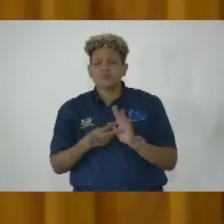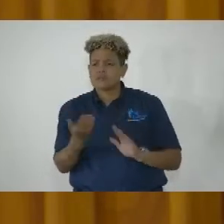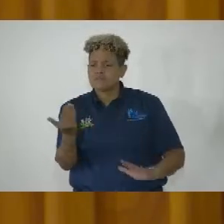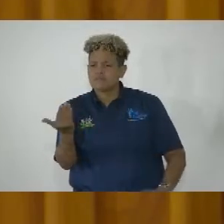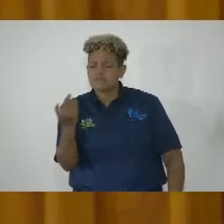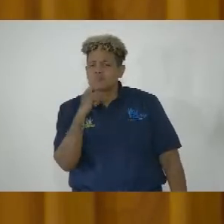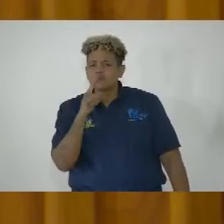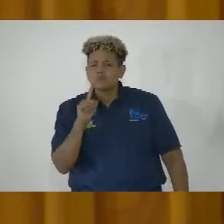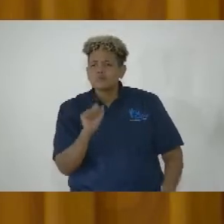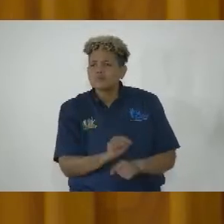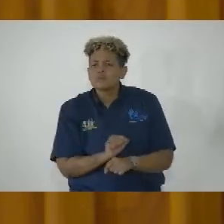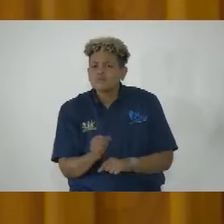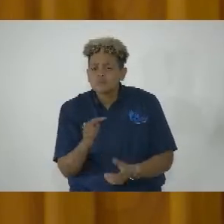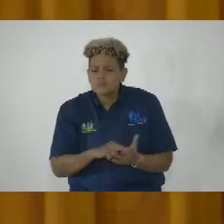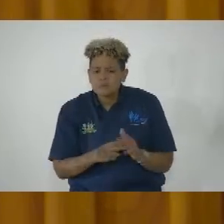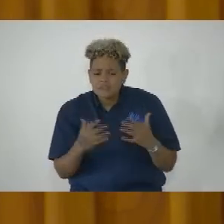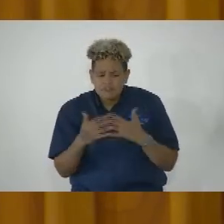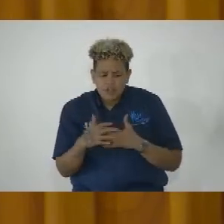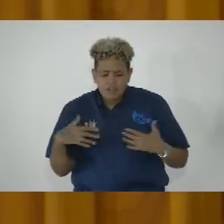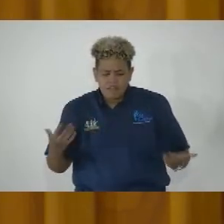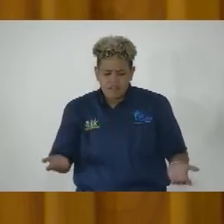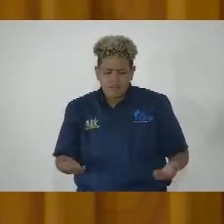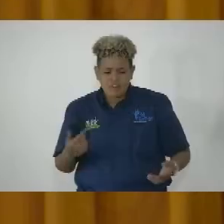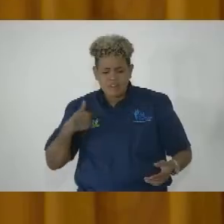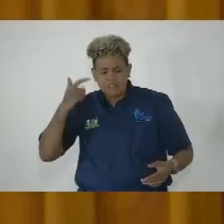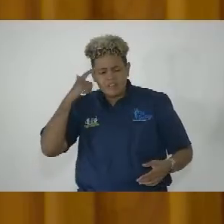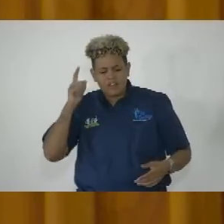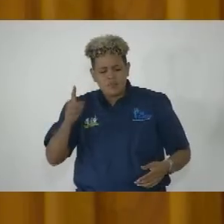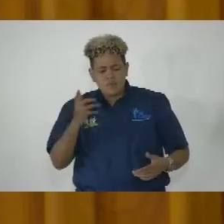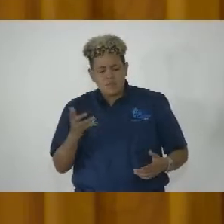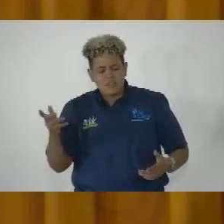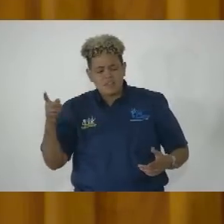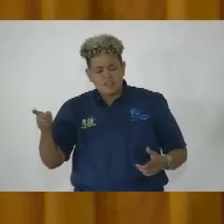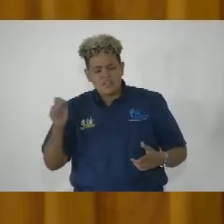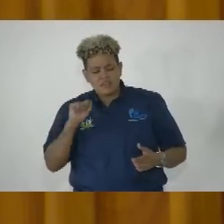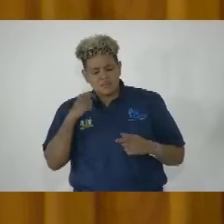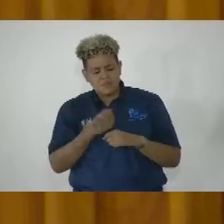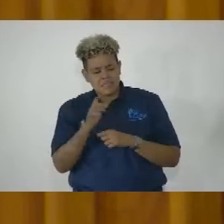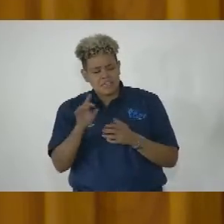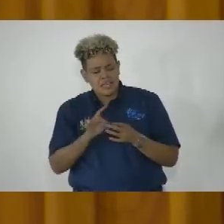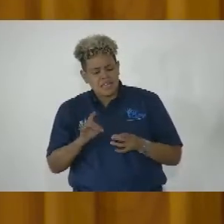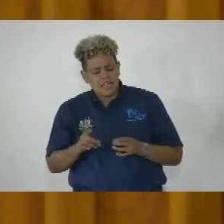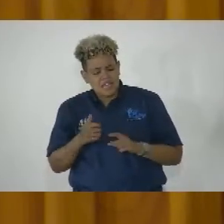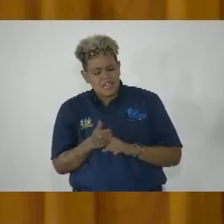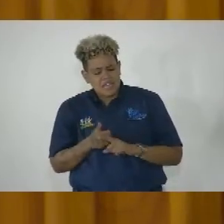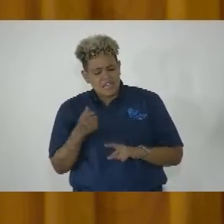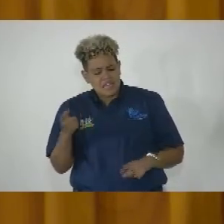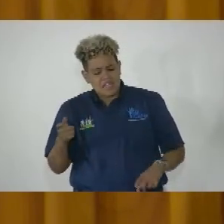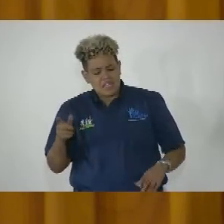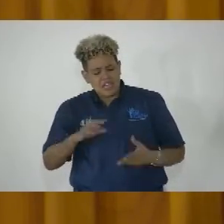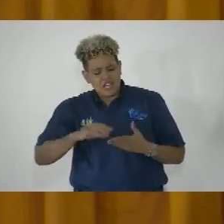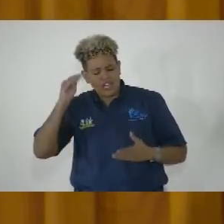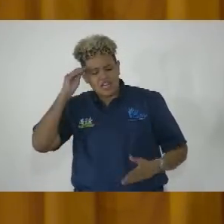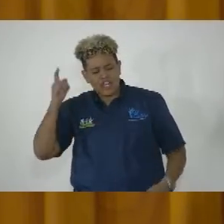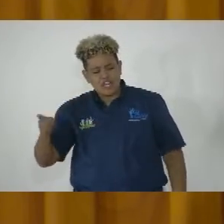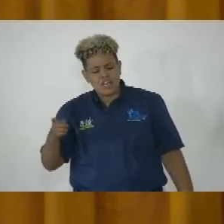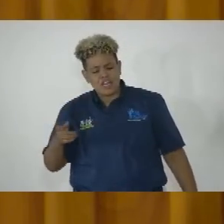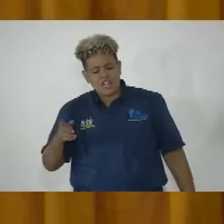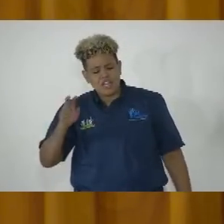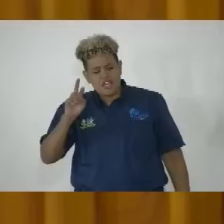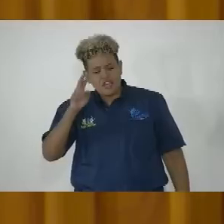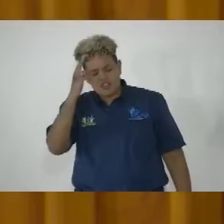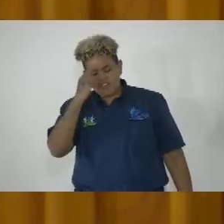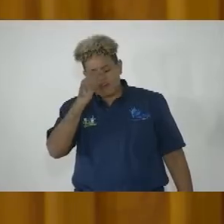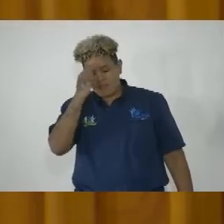what they really are afraid of. And I think that one of those that made such a comment was the learned Roman